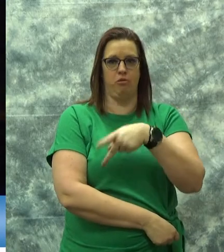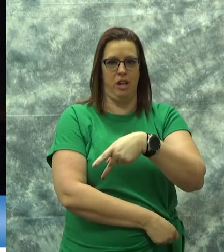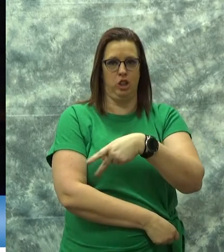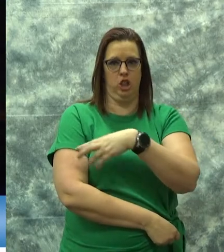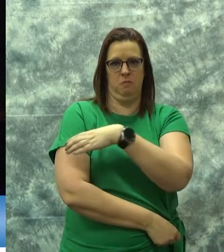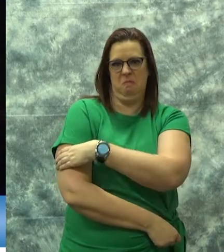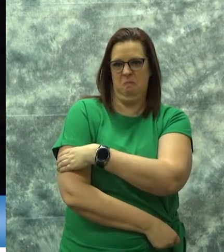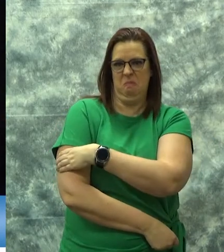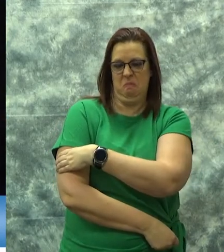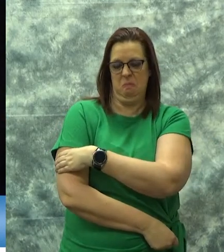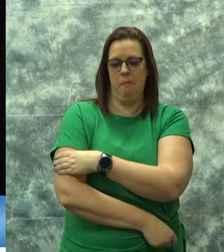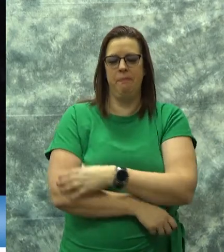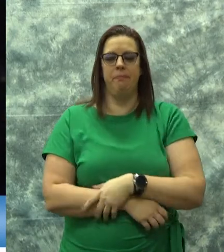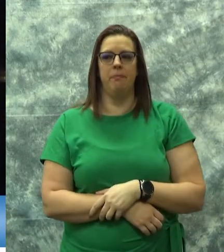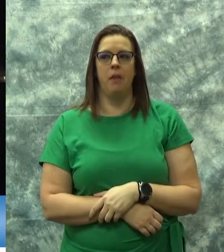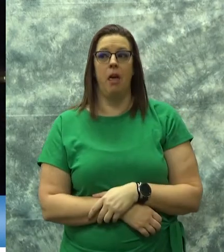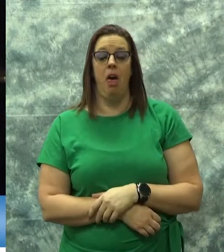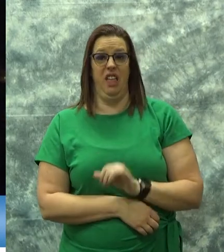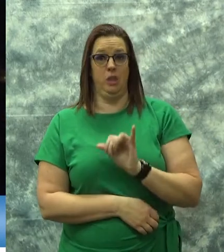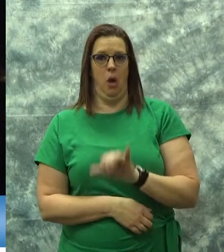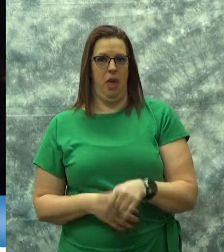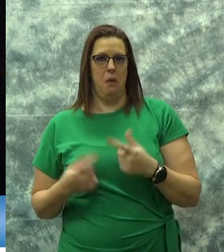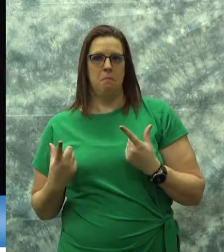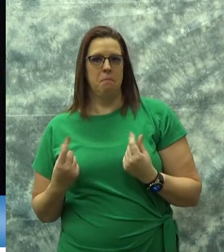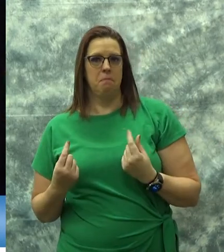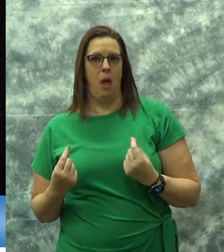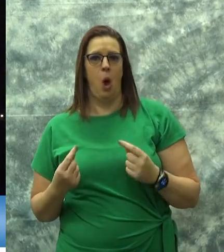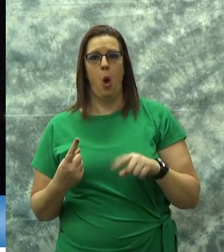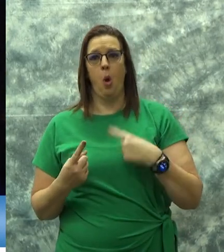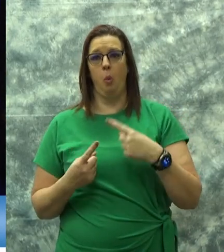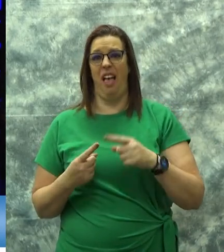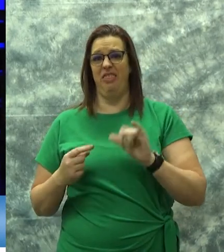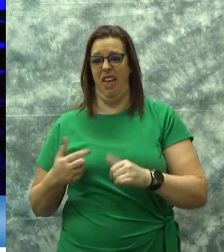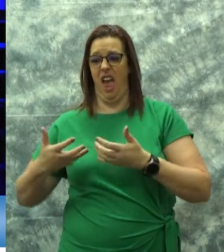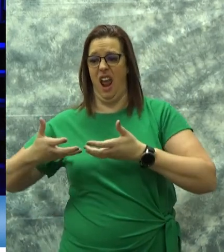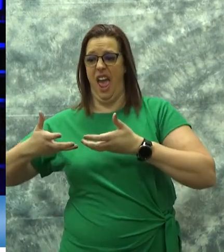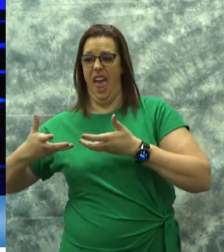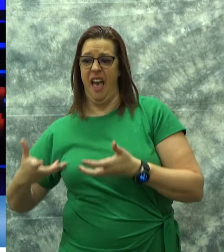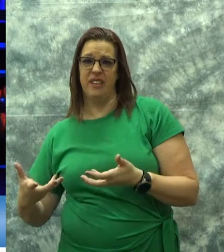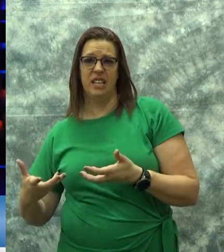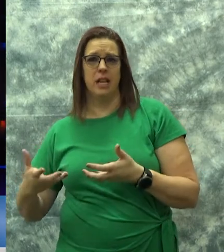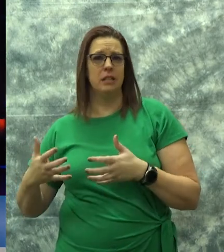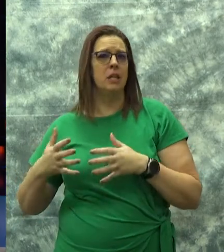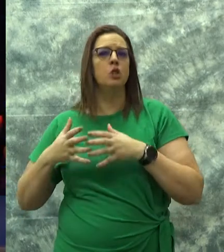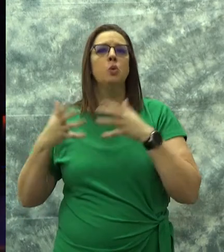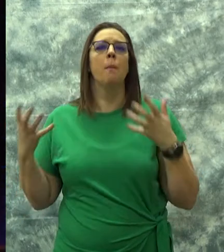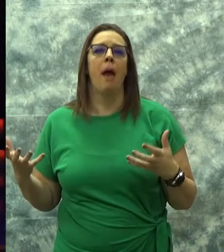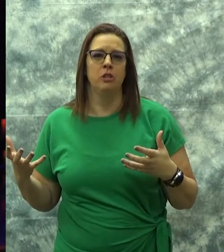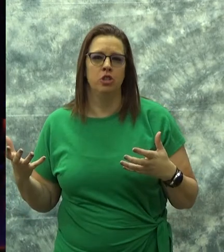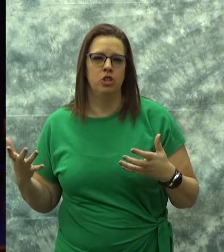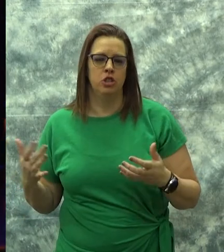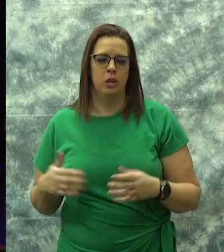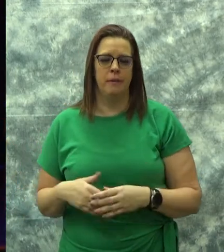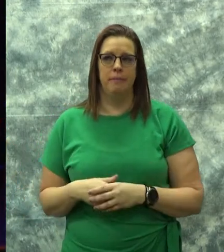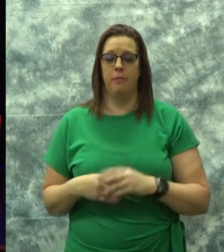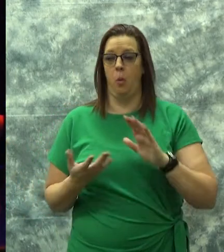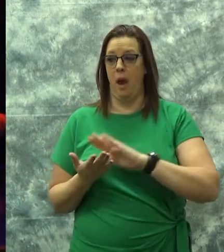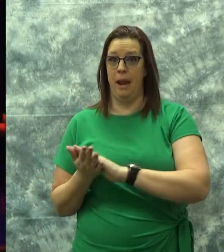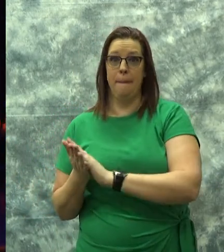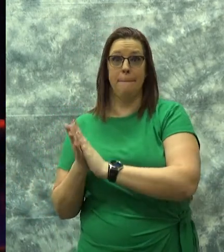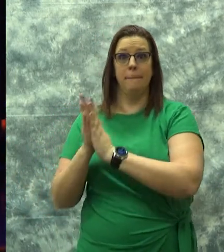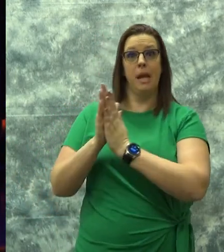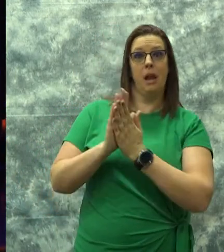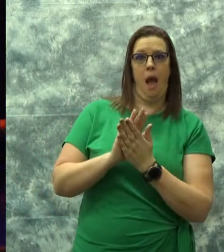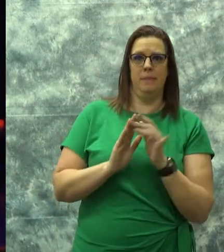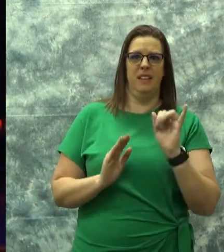that I want to talk about today has to do with when that heaviness gets too burdensome, what it then